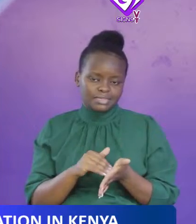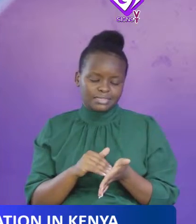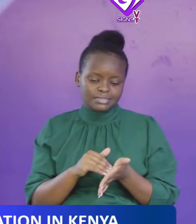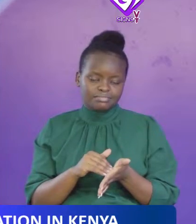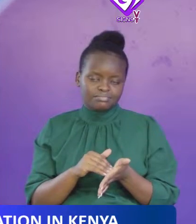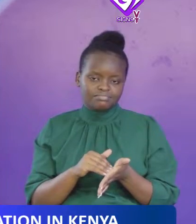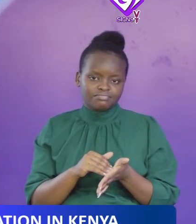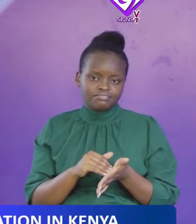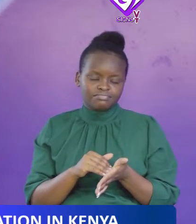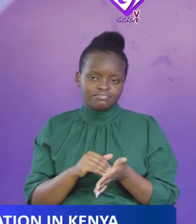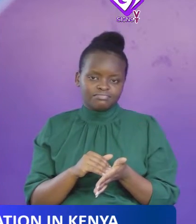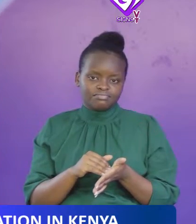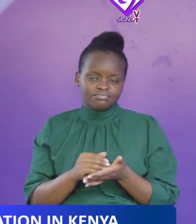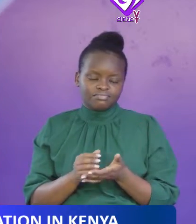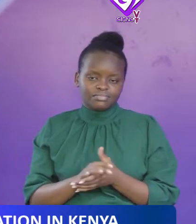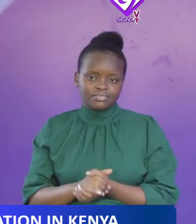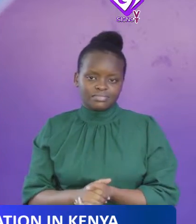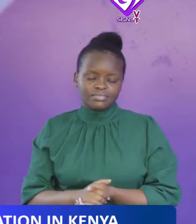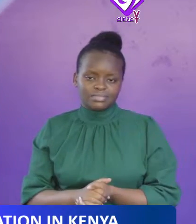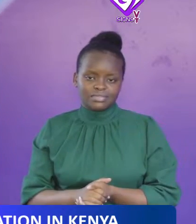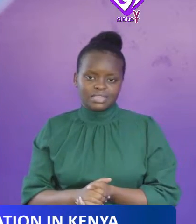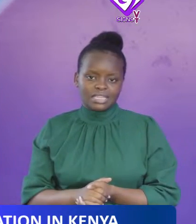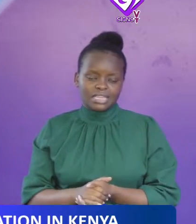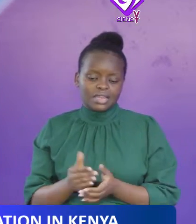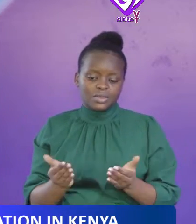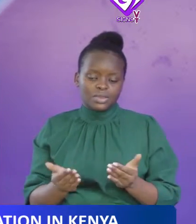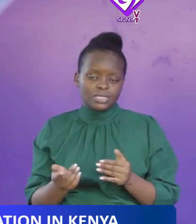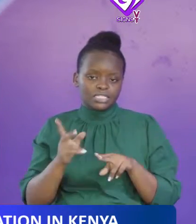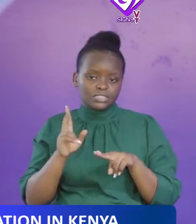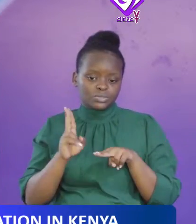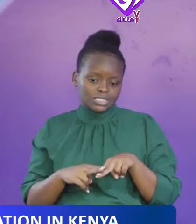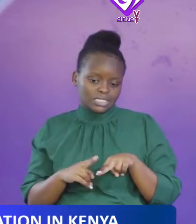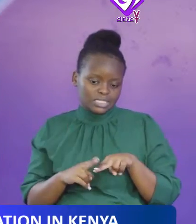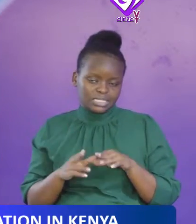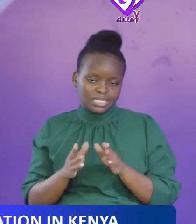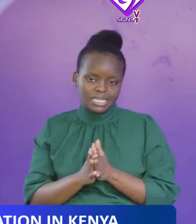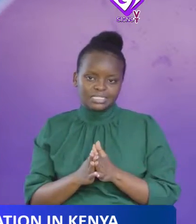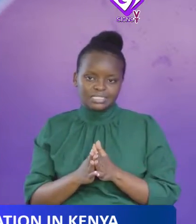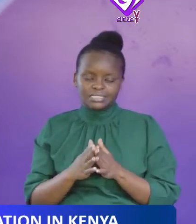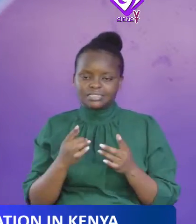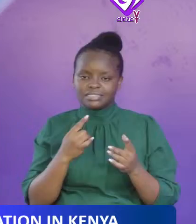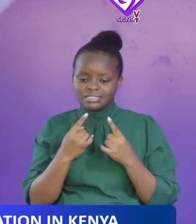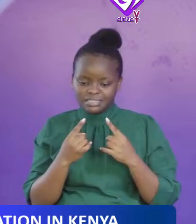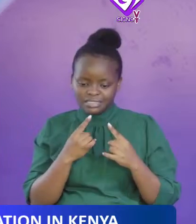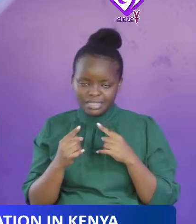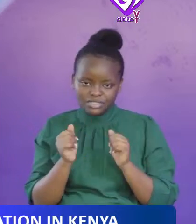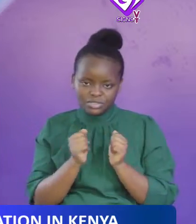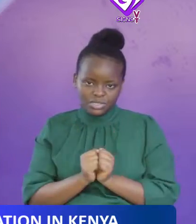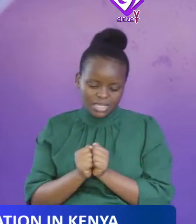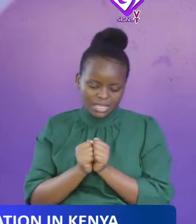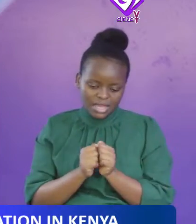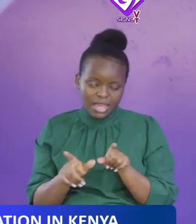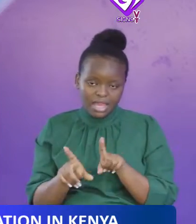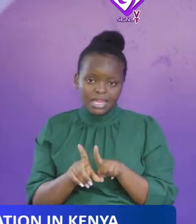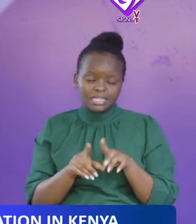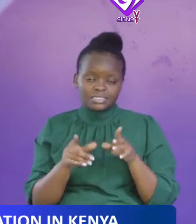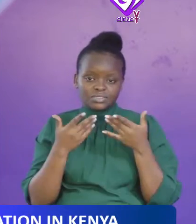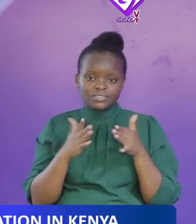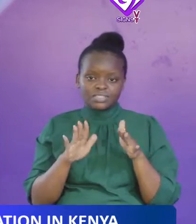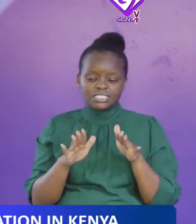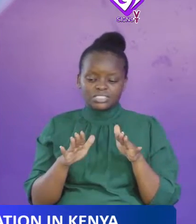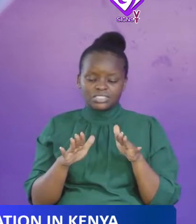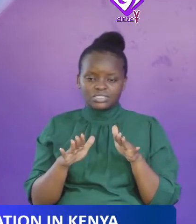architecture, and we need to sit down and draw it together. As we're winding up,